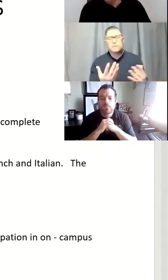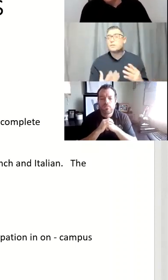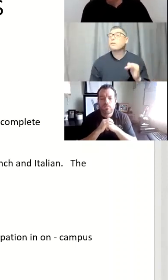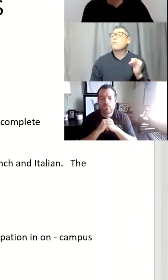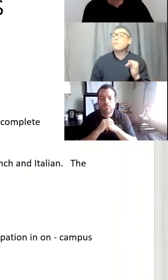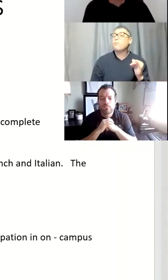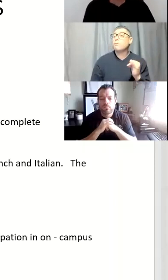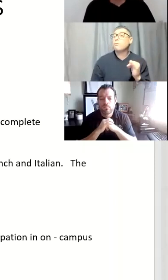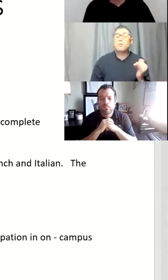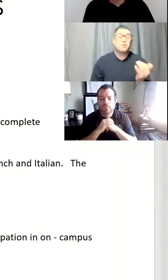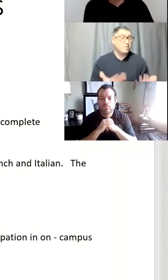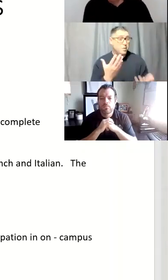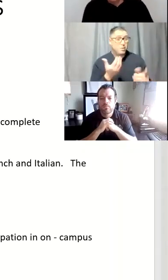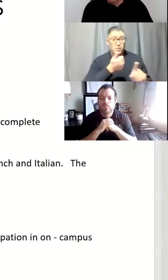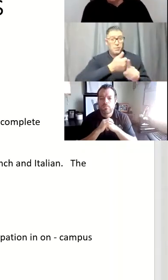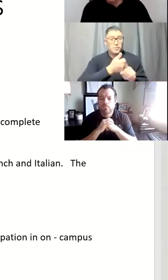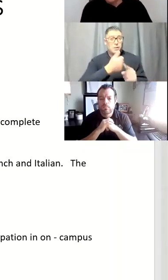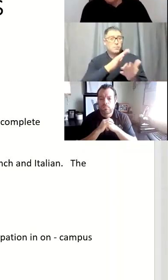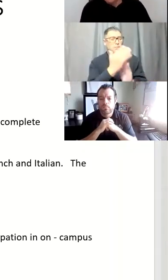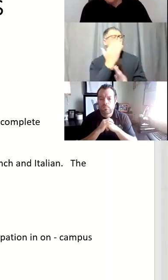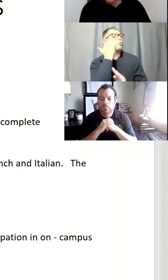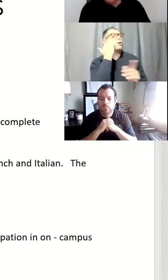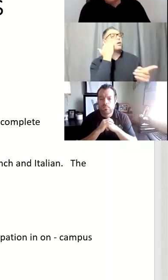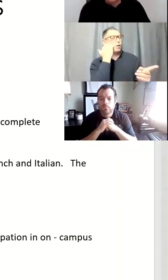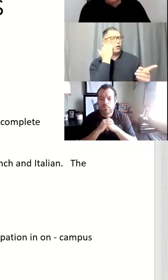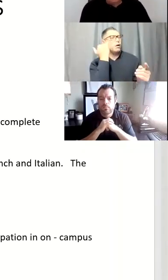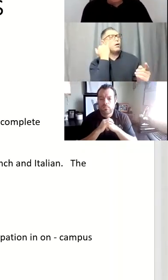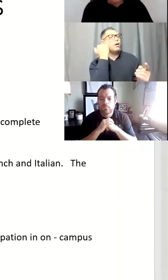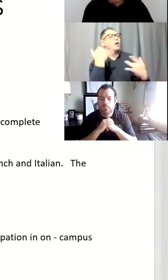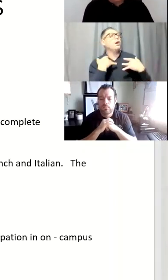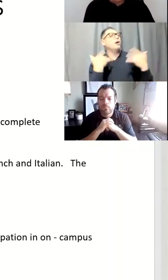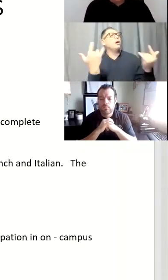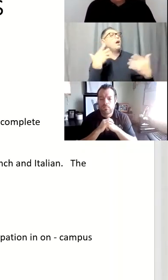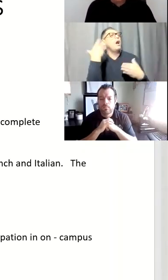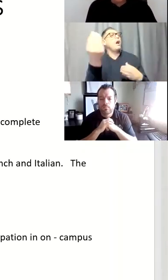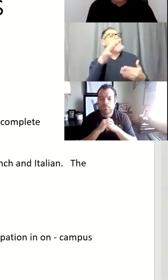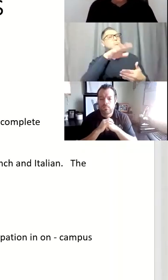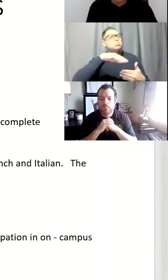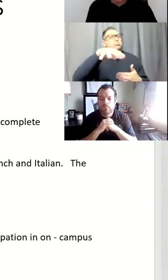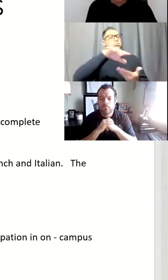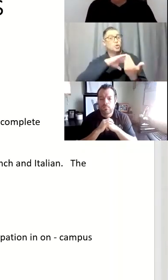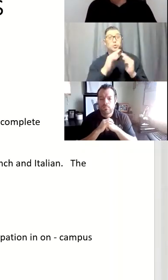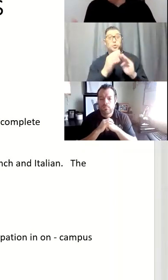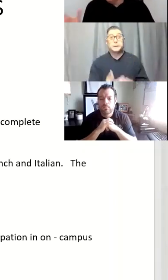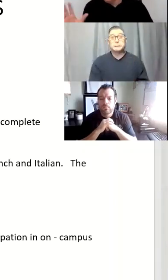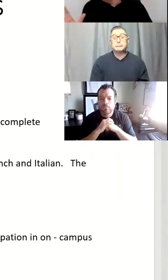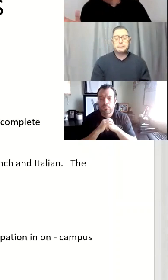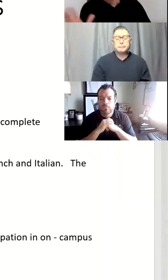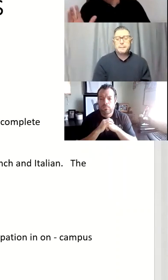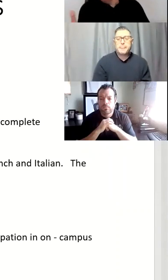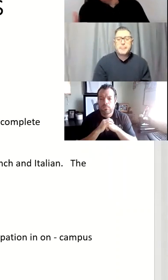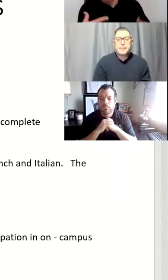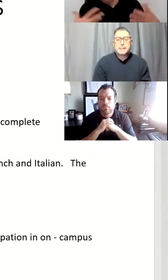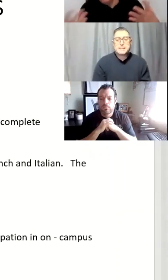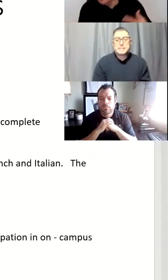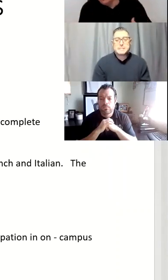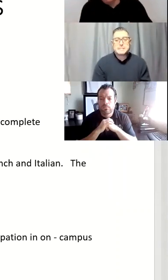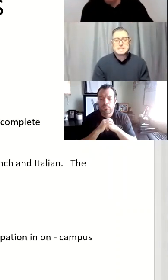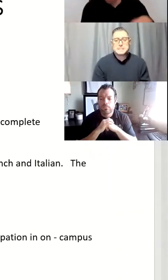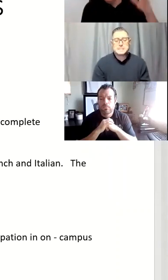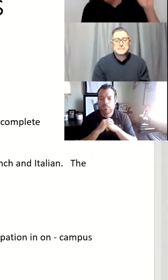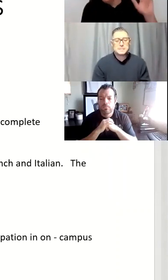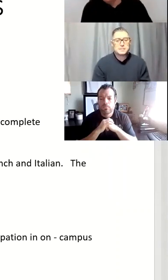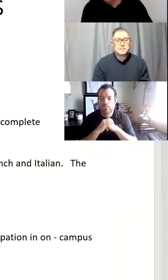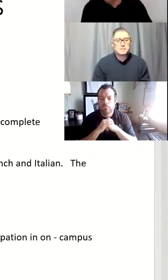be doing, just to give students an idea of what's in the community. And if you have any questions at any time, or you'd like to